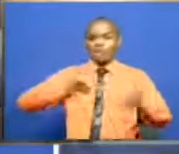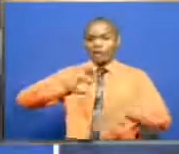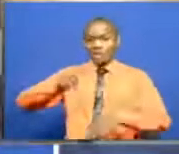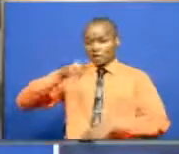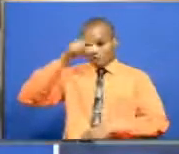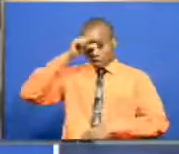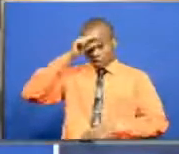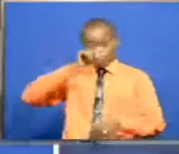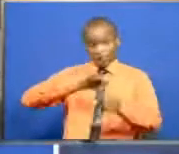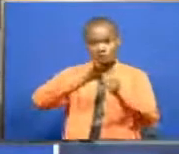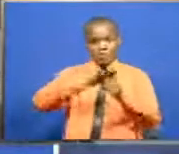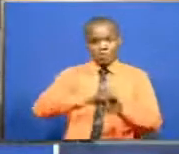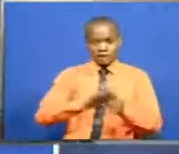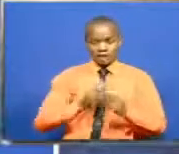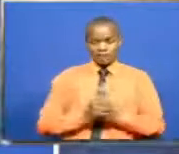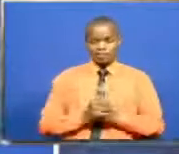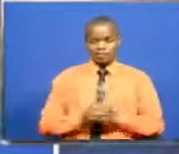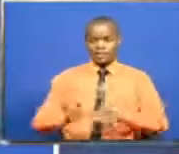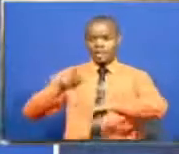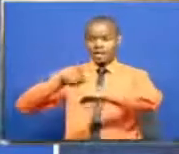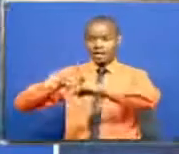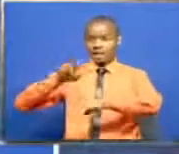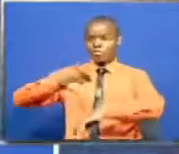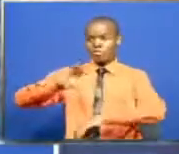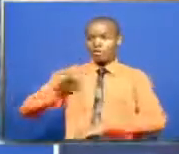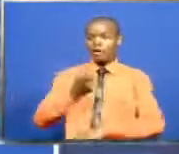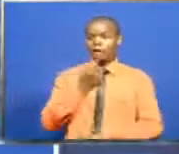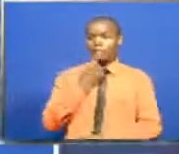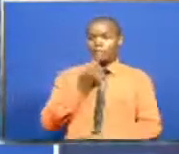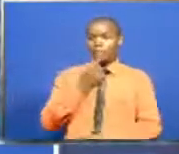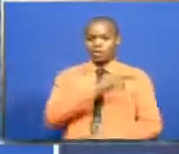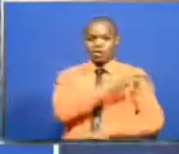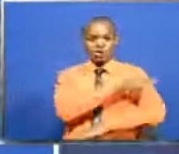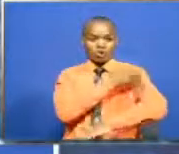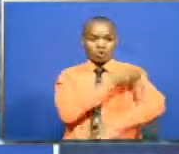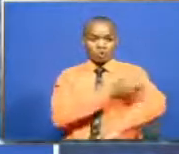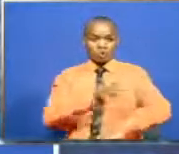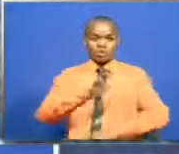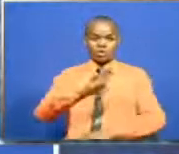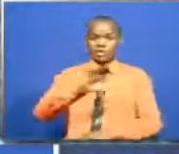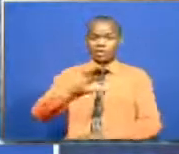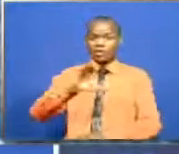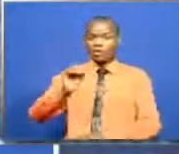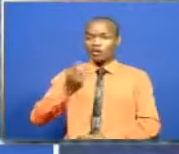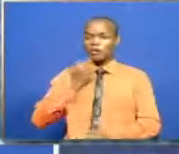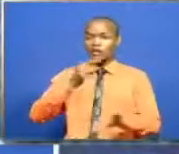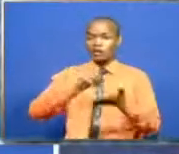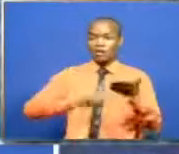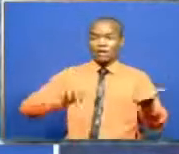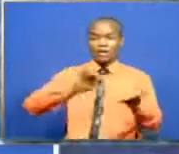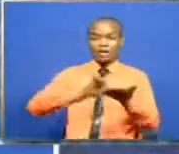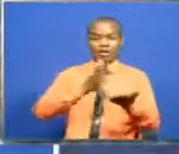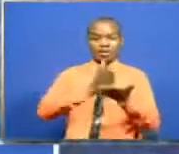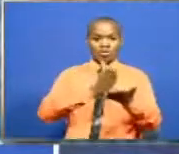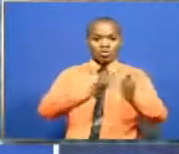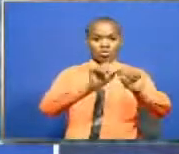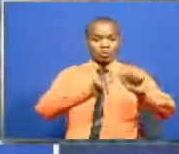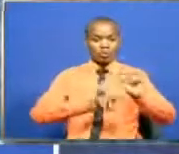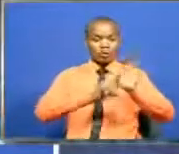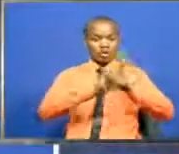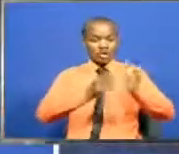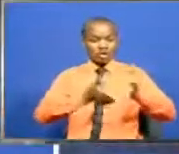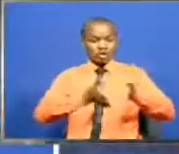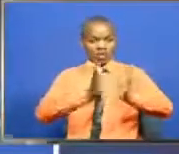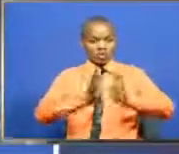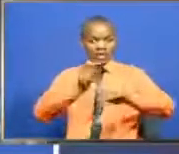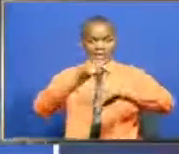of Embu. Embu County Medical Hospital Chief Executive Officer Robert Njagi says they will consider seeking legal redress over